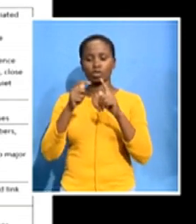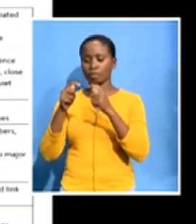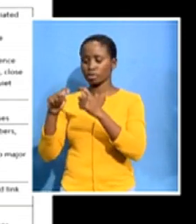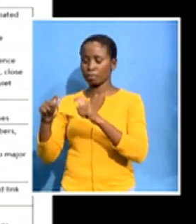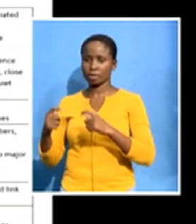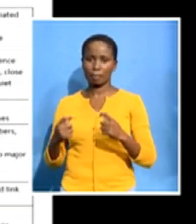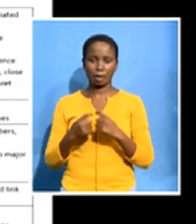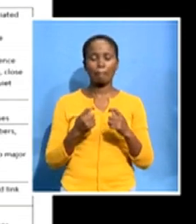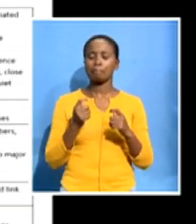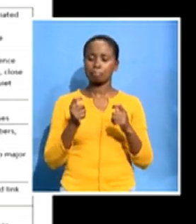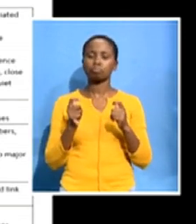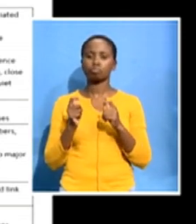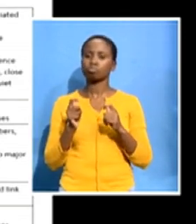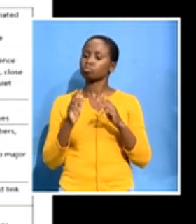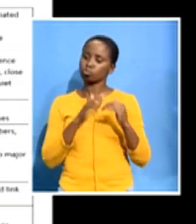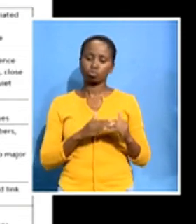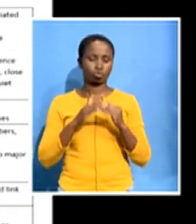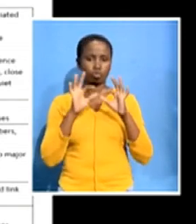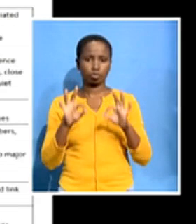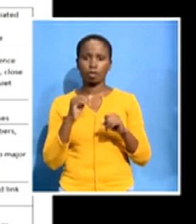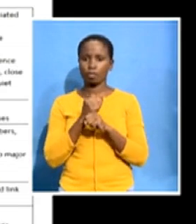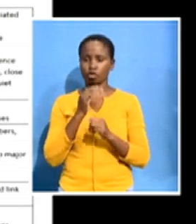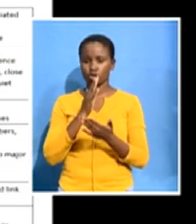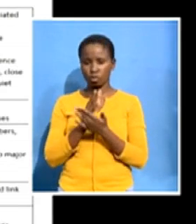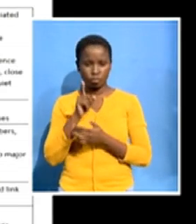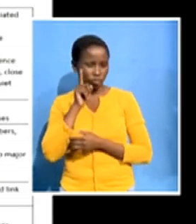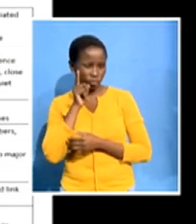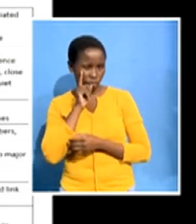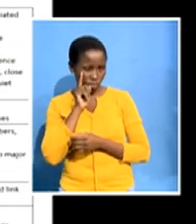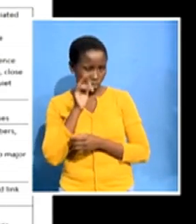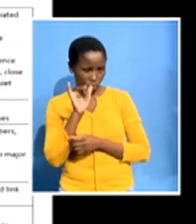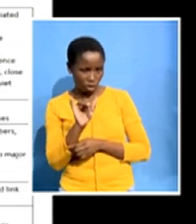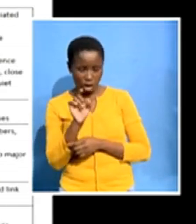every possible sign of any cluster to respond quickly